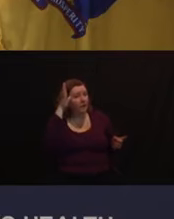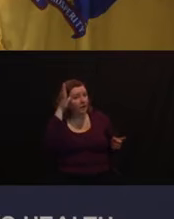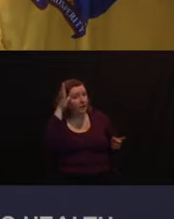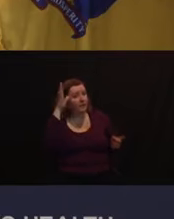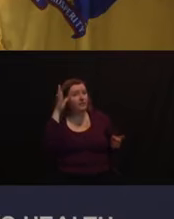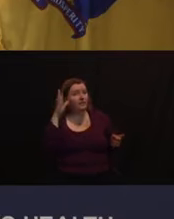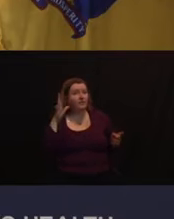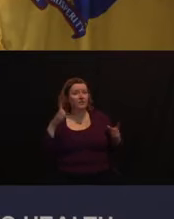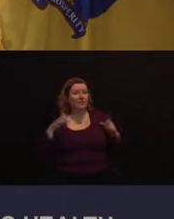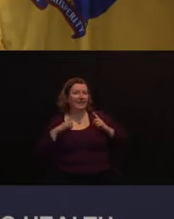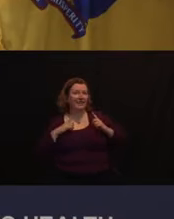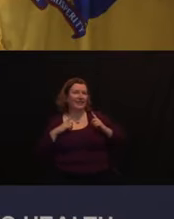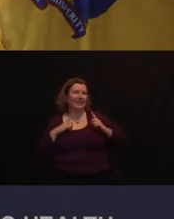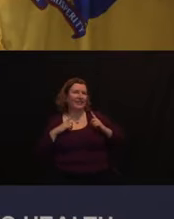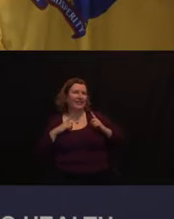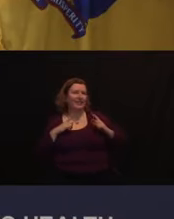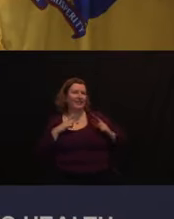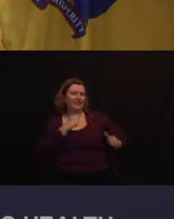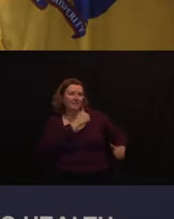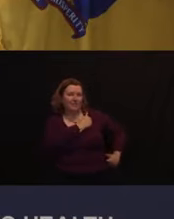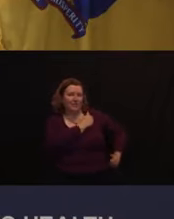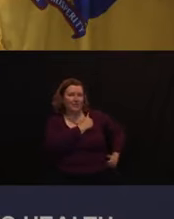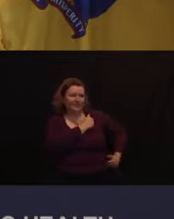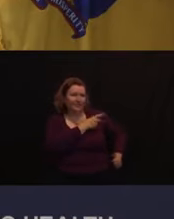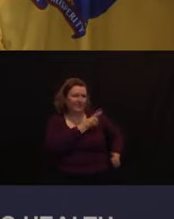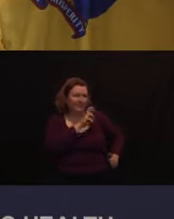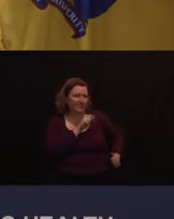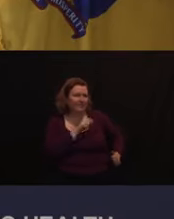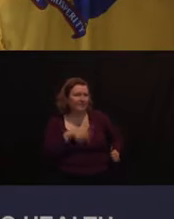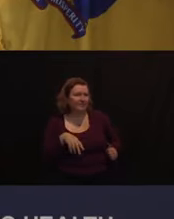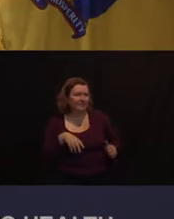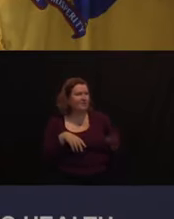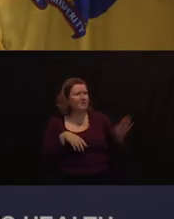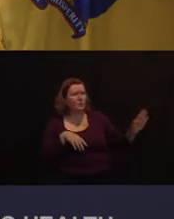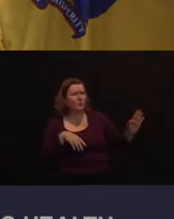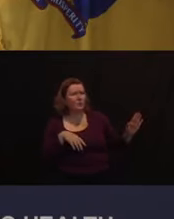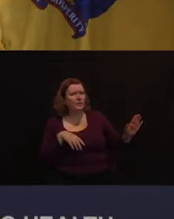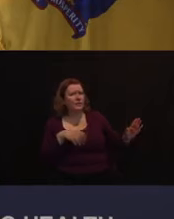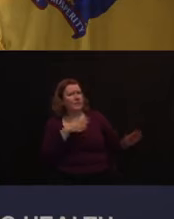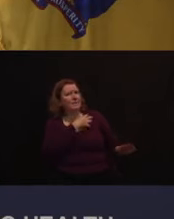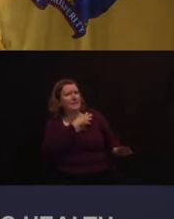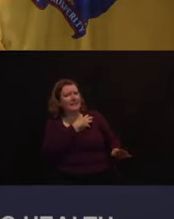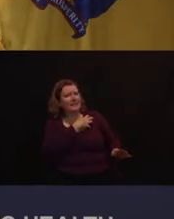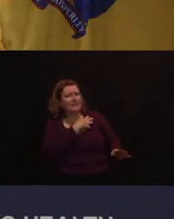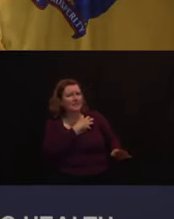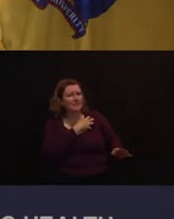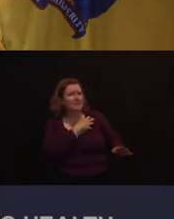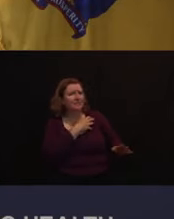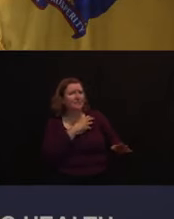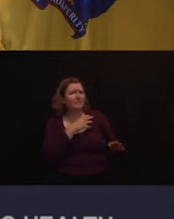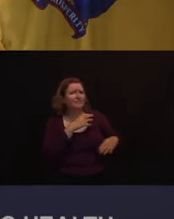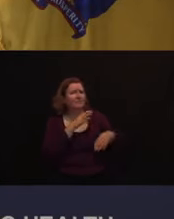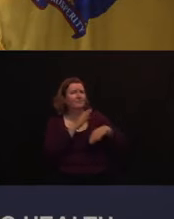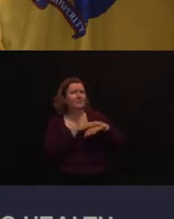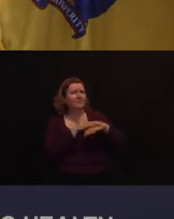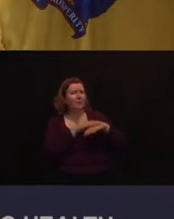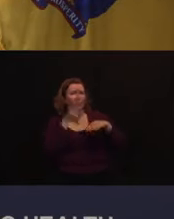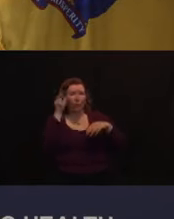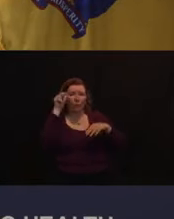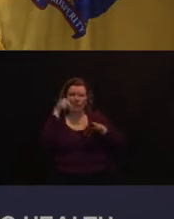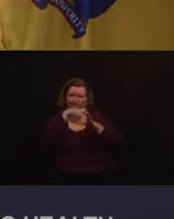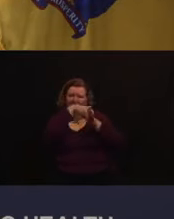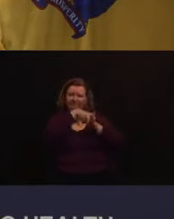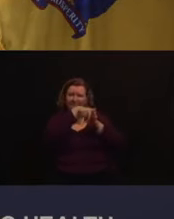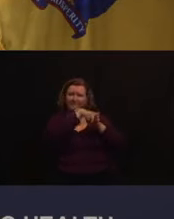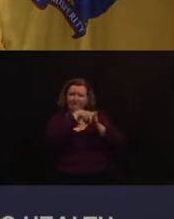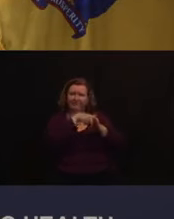did notice that your mounted colleagues had a little bit of a challenge when the two helicopters flew overhead. Again, congratulations.